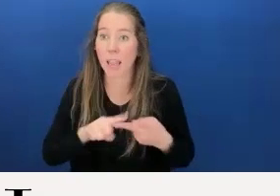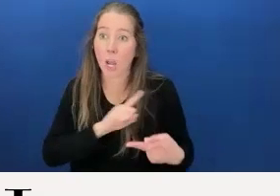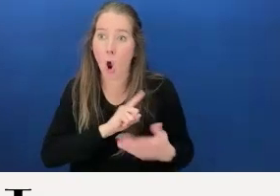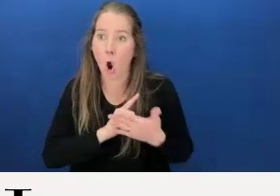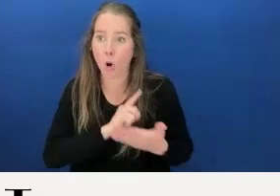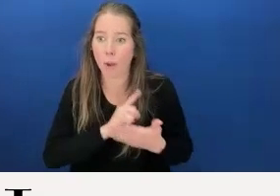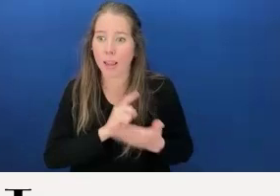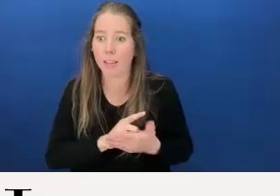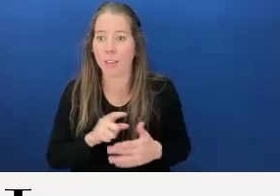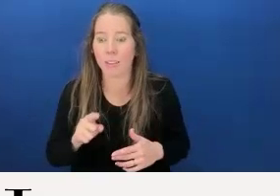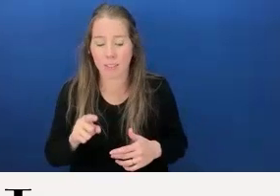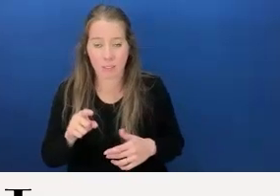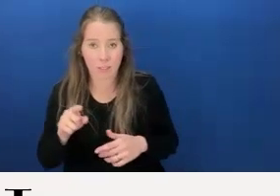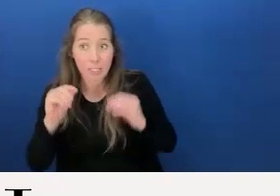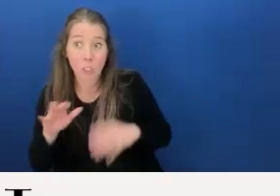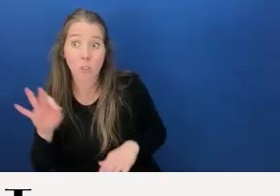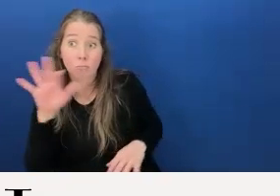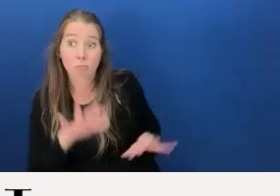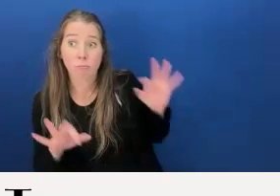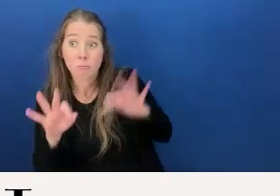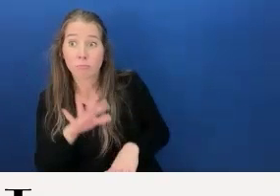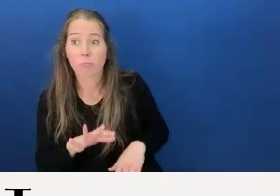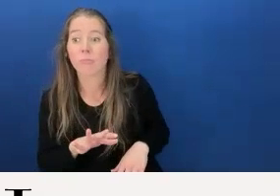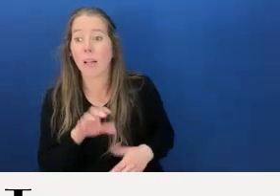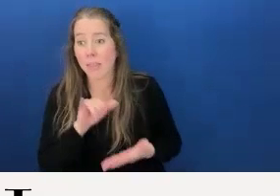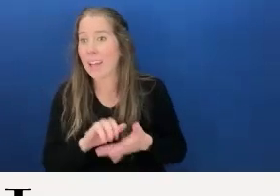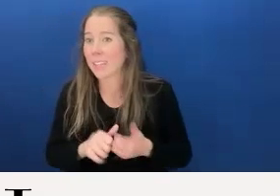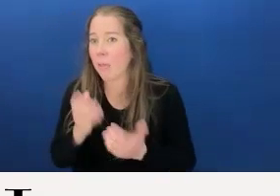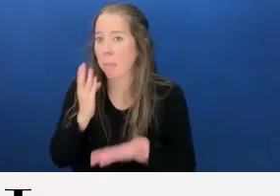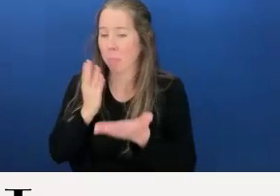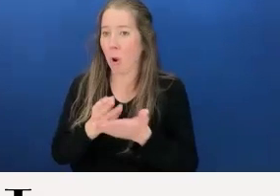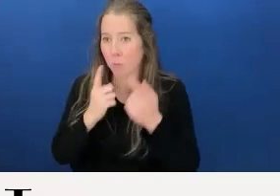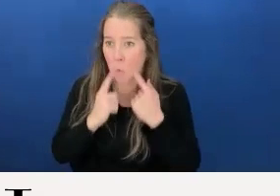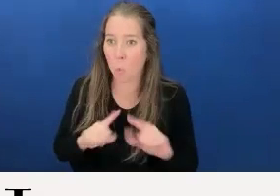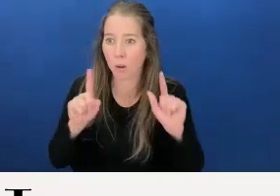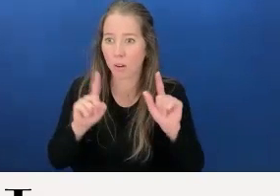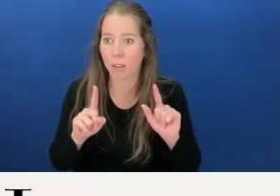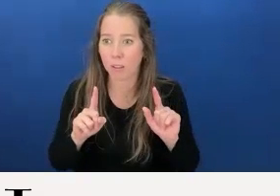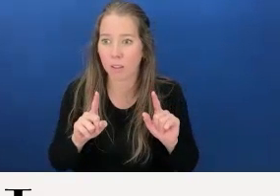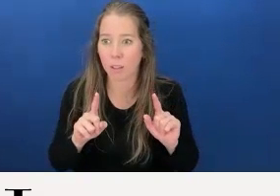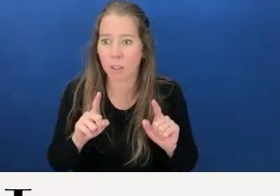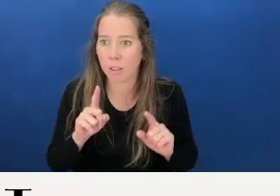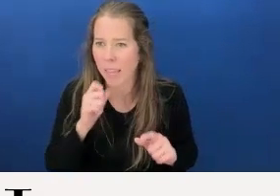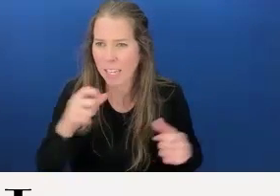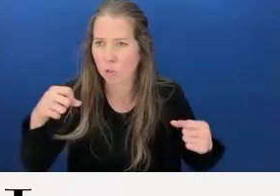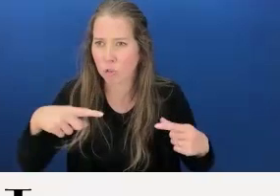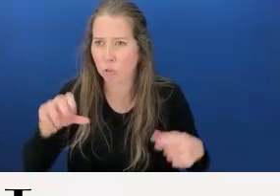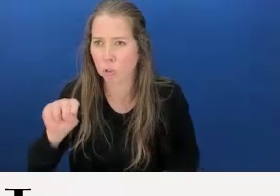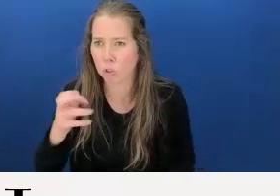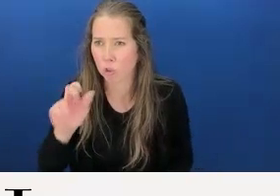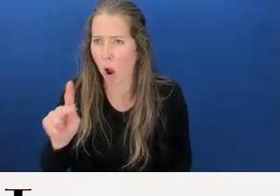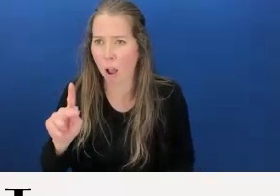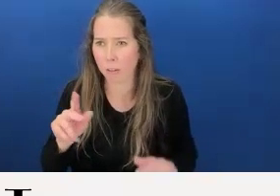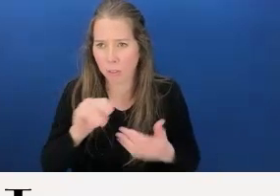interjected things, to spike it up, that's how they ended up proving that it worked. They didn't shock the students. That's a whole different psycho study,